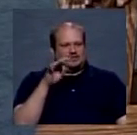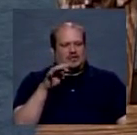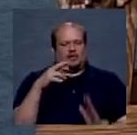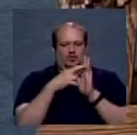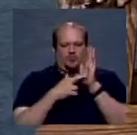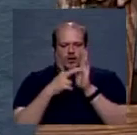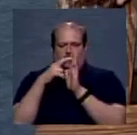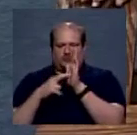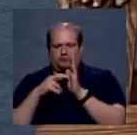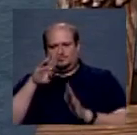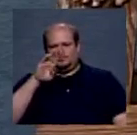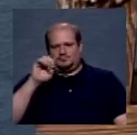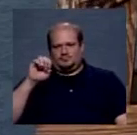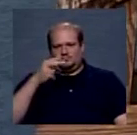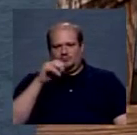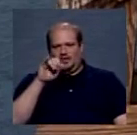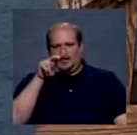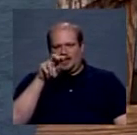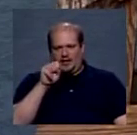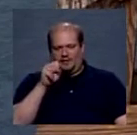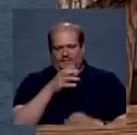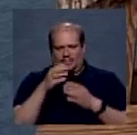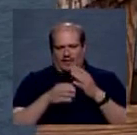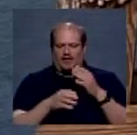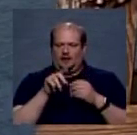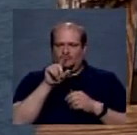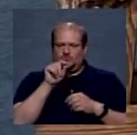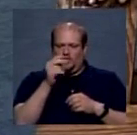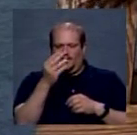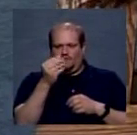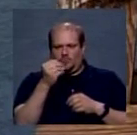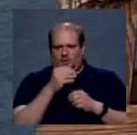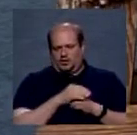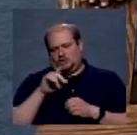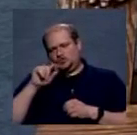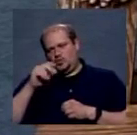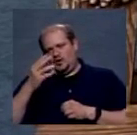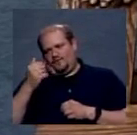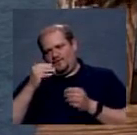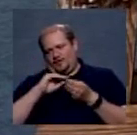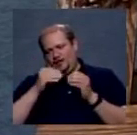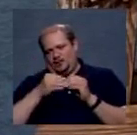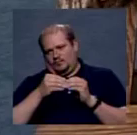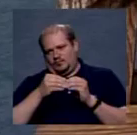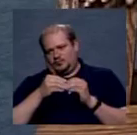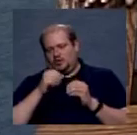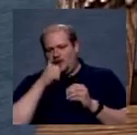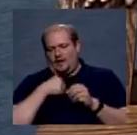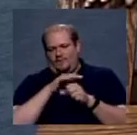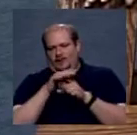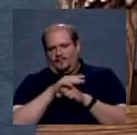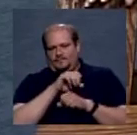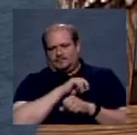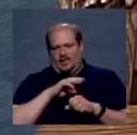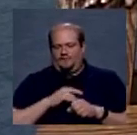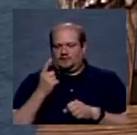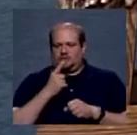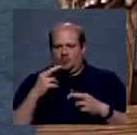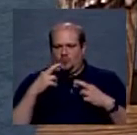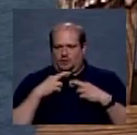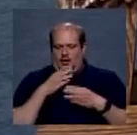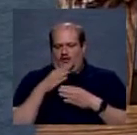registered beehives as of the end of 2014. The 2015 numbers, they're short-staffed, and they're losing another one here